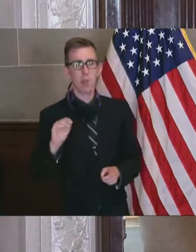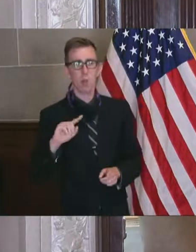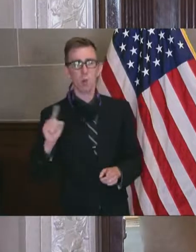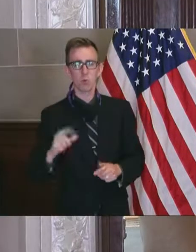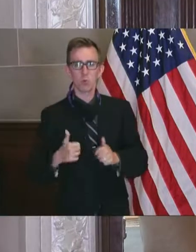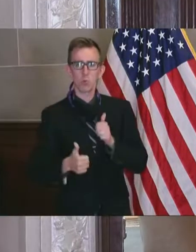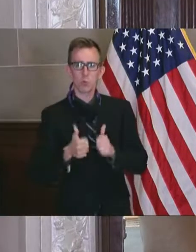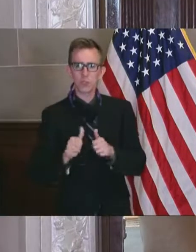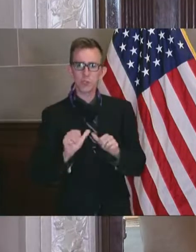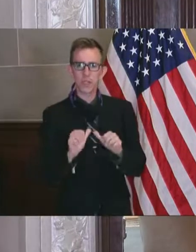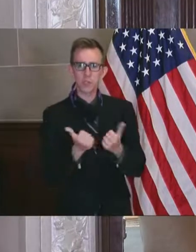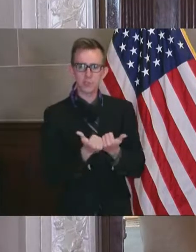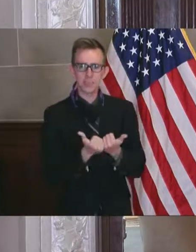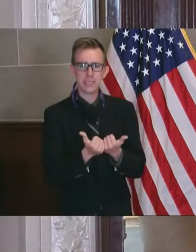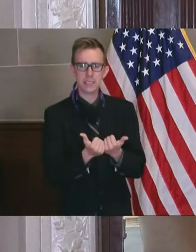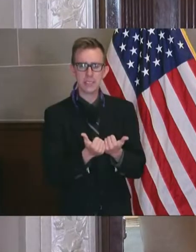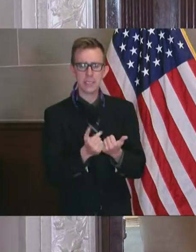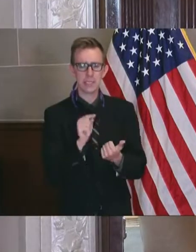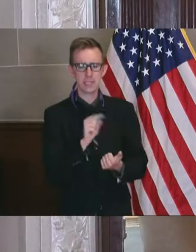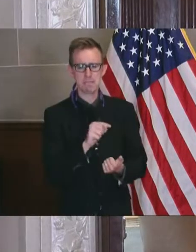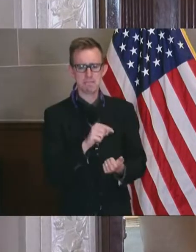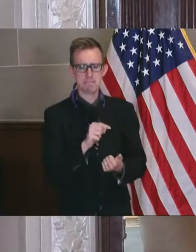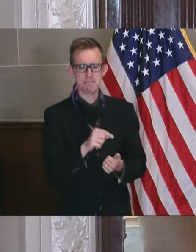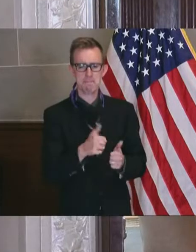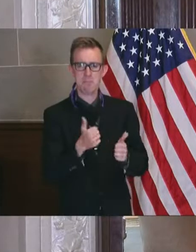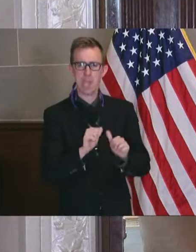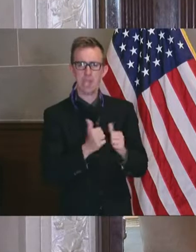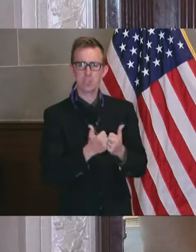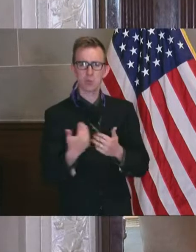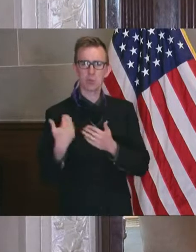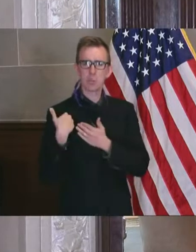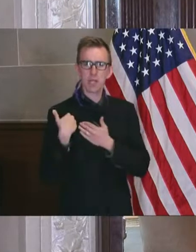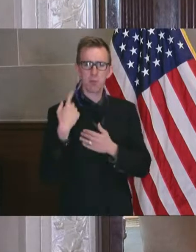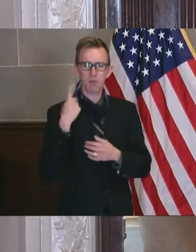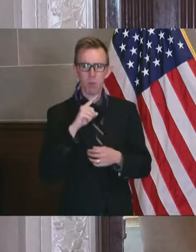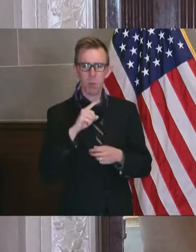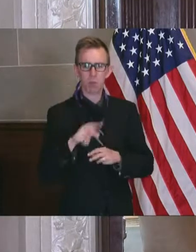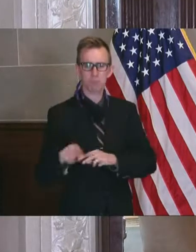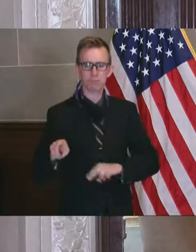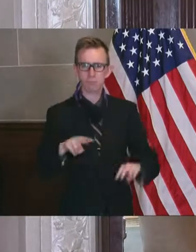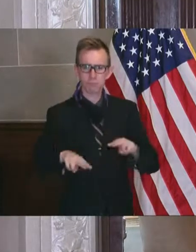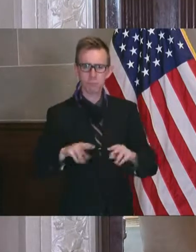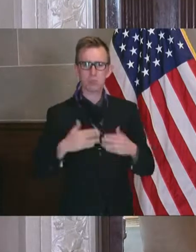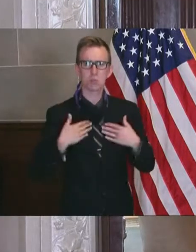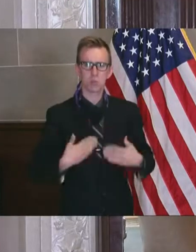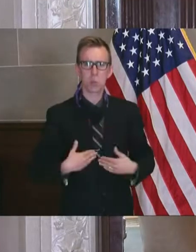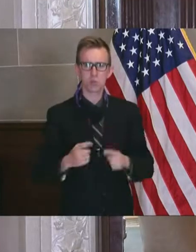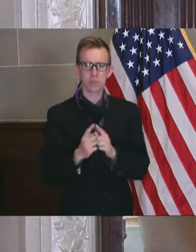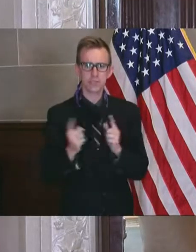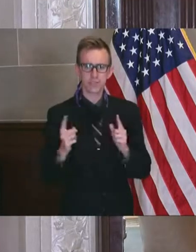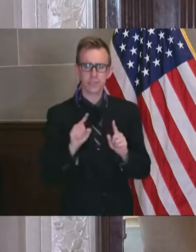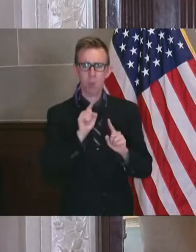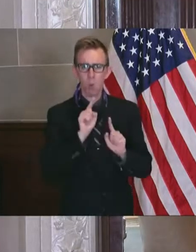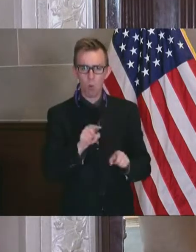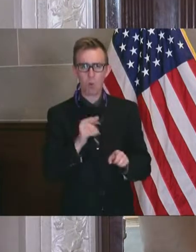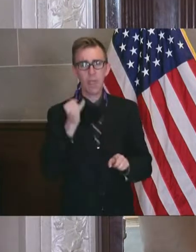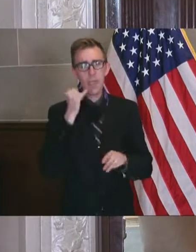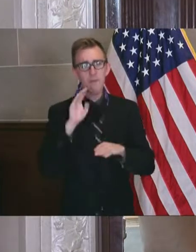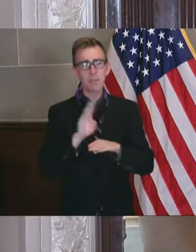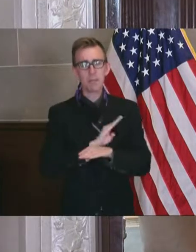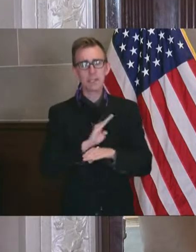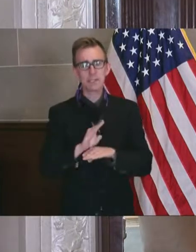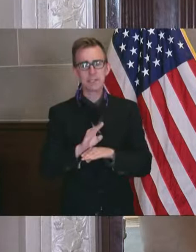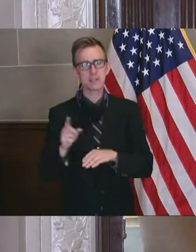which agency is responsible for enforcing social distancing orders if